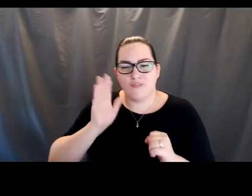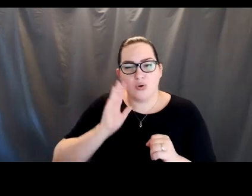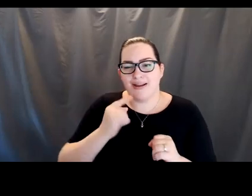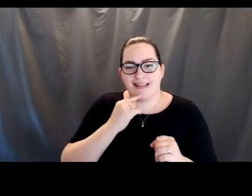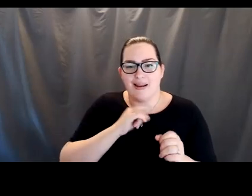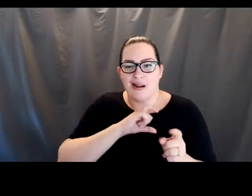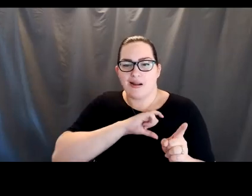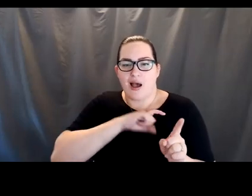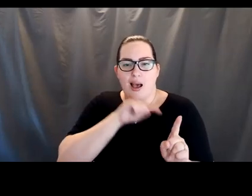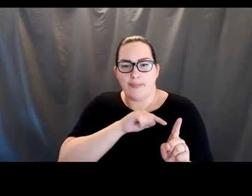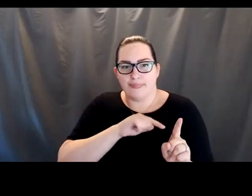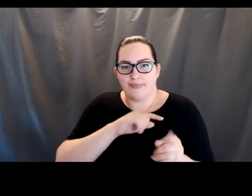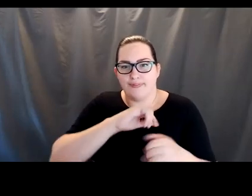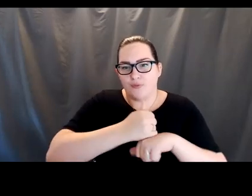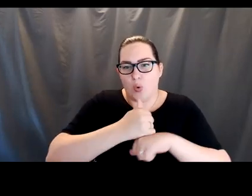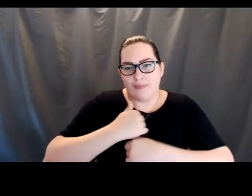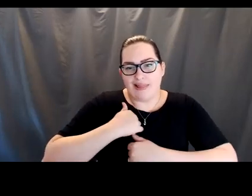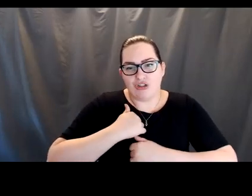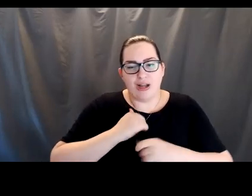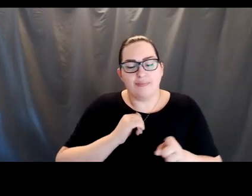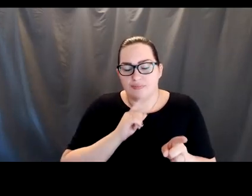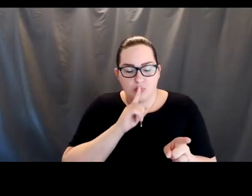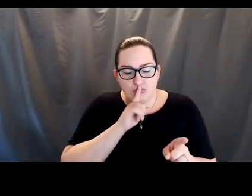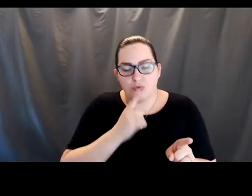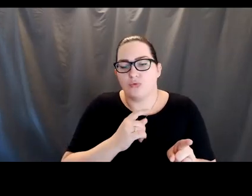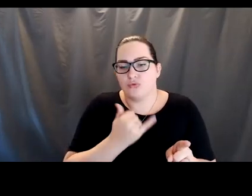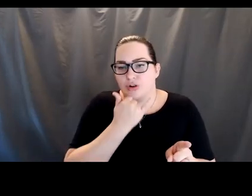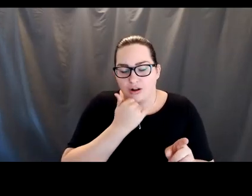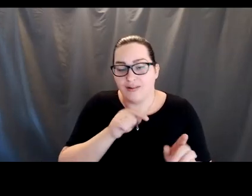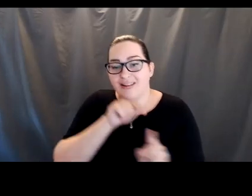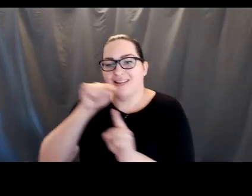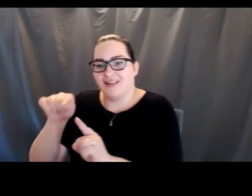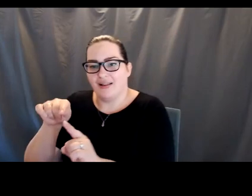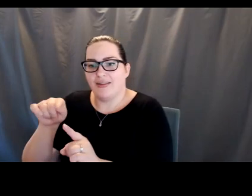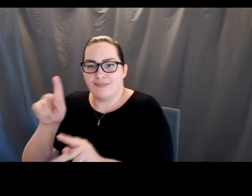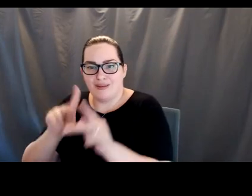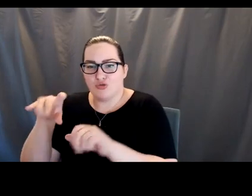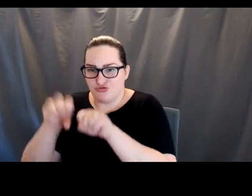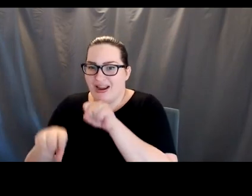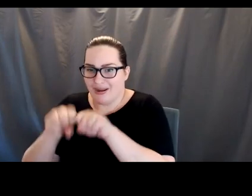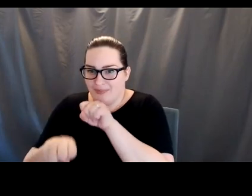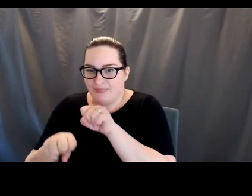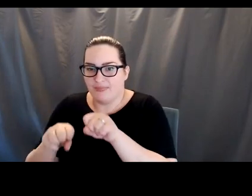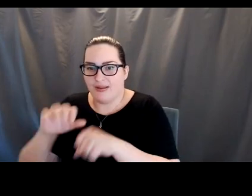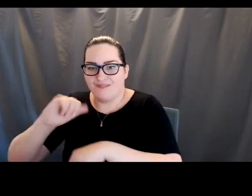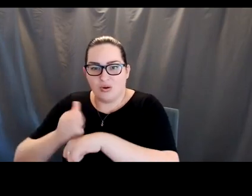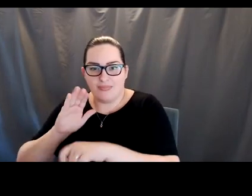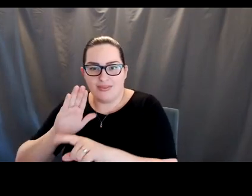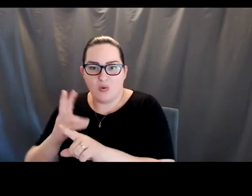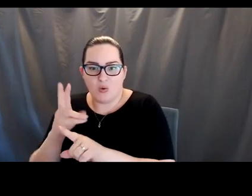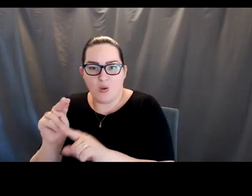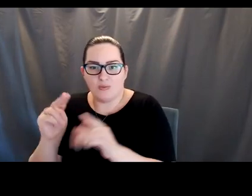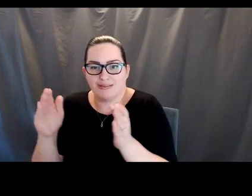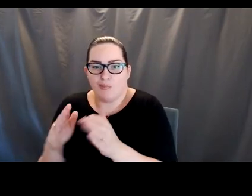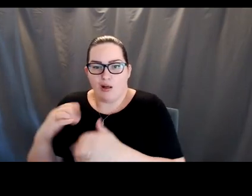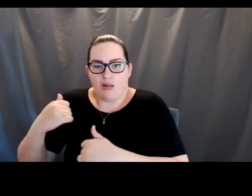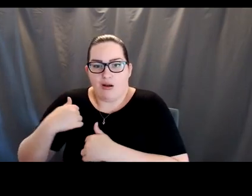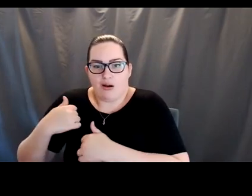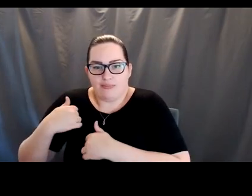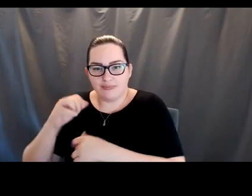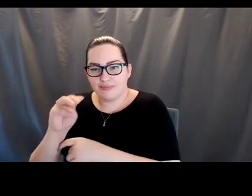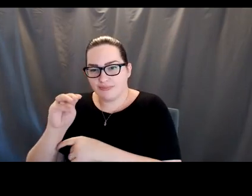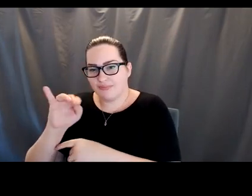knew. Nobody seemed to know. And the arrest didn't happen. He said, the government won't give me the warrants yet. So I went back to New York,